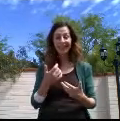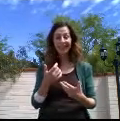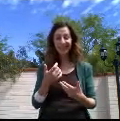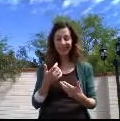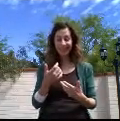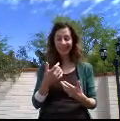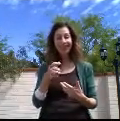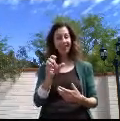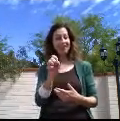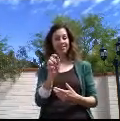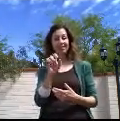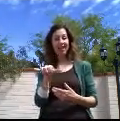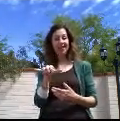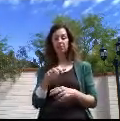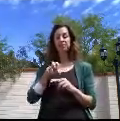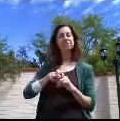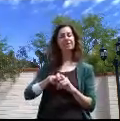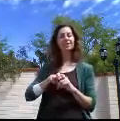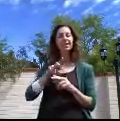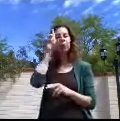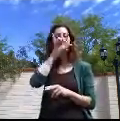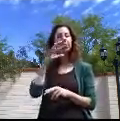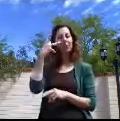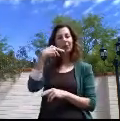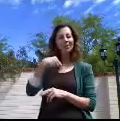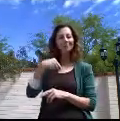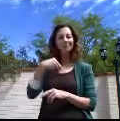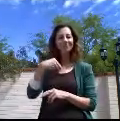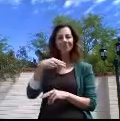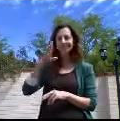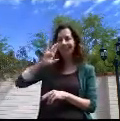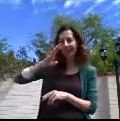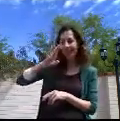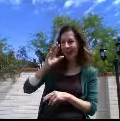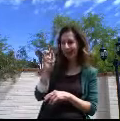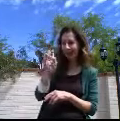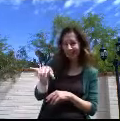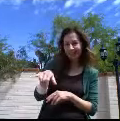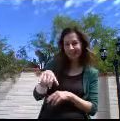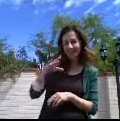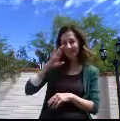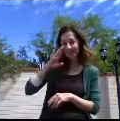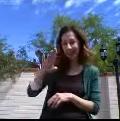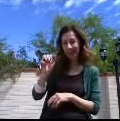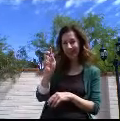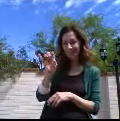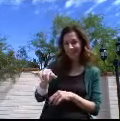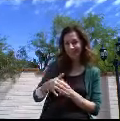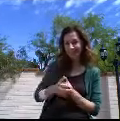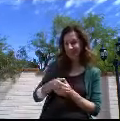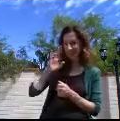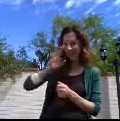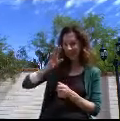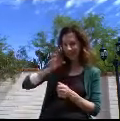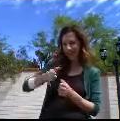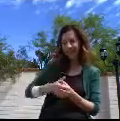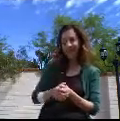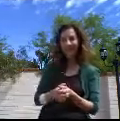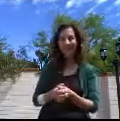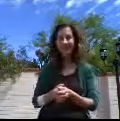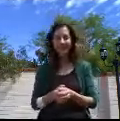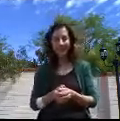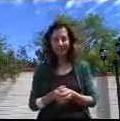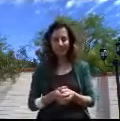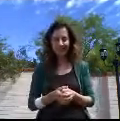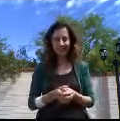Uh-oh. Sassy just wants to look pretty right here. Say hi, Sassy. Hi, Sassy. Say hi,